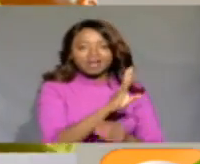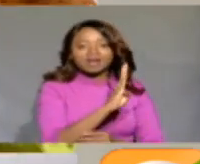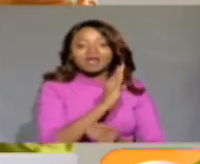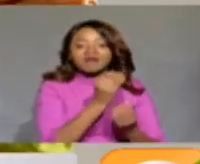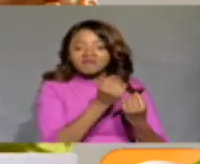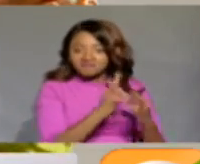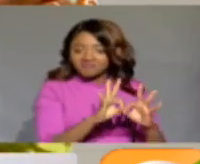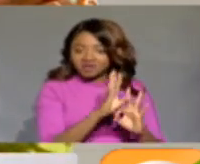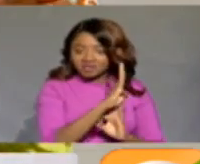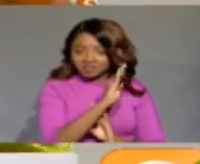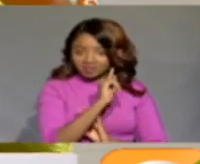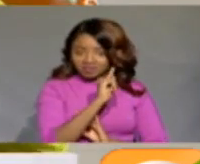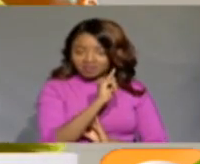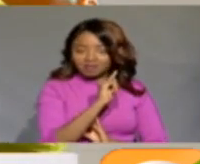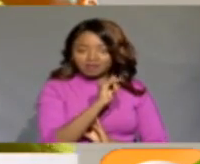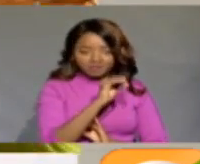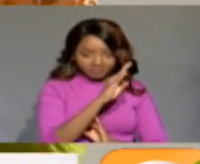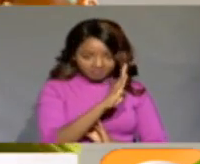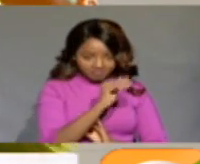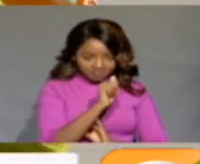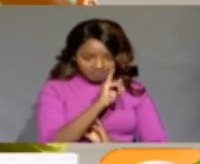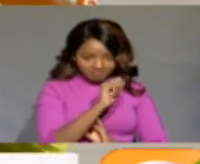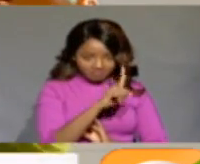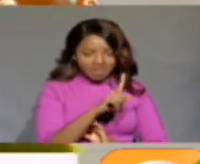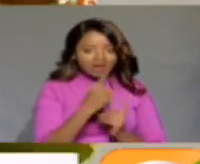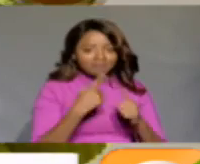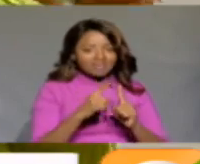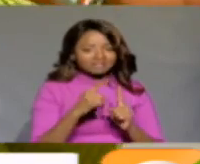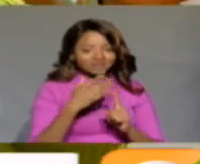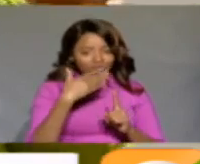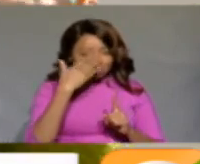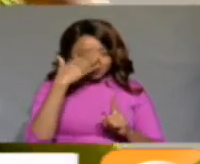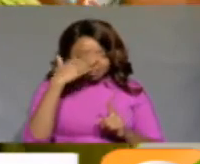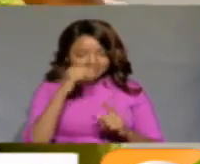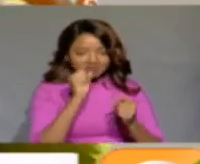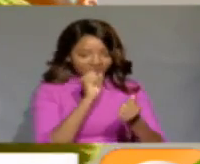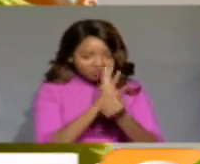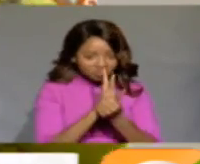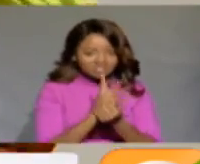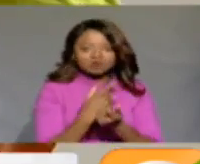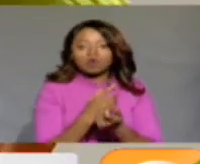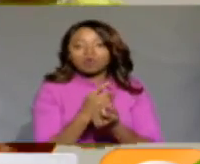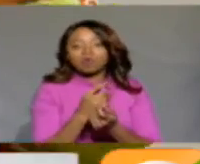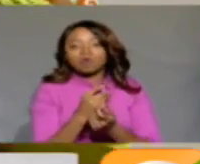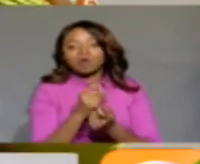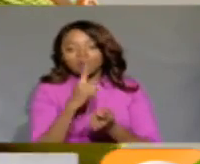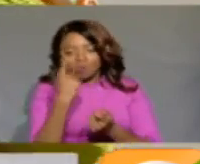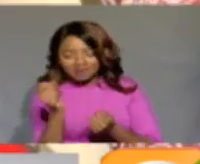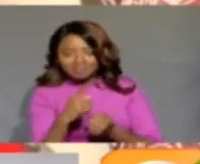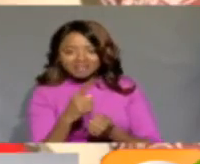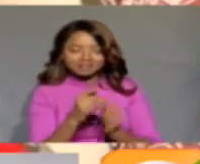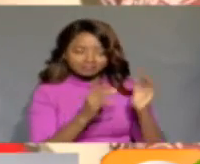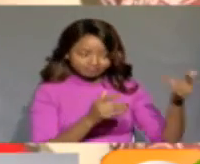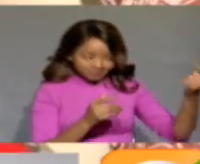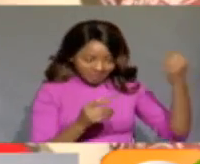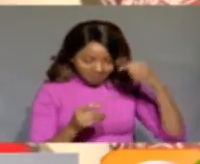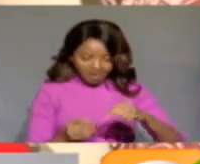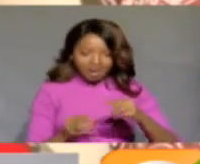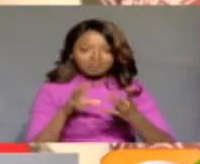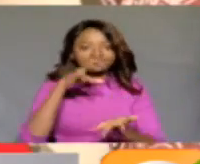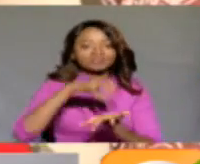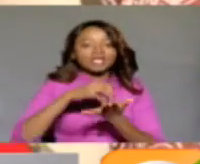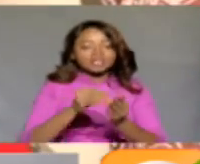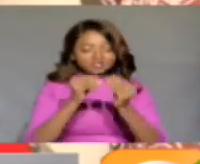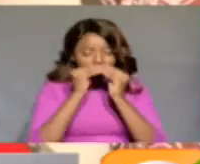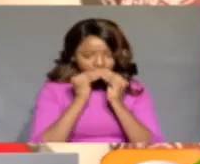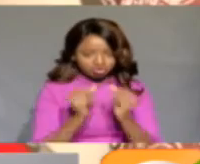but ensure that for the next 1 month or 14 days or 20 days, whichever time period of time that has been set there, yeah, we